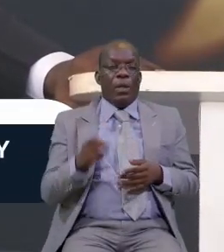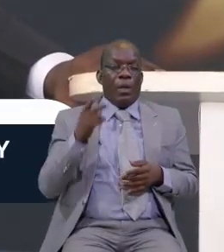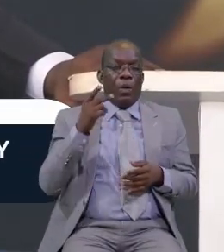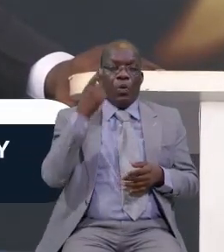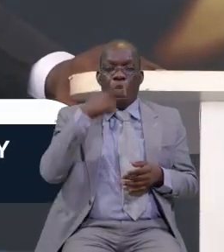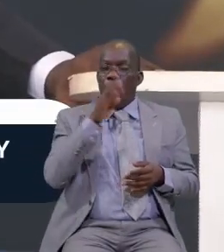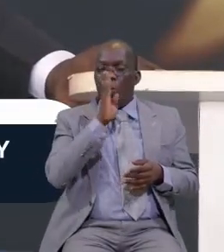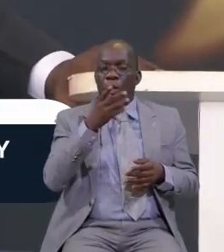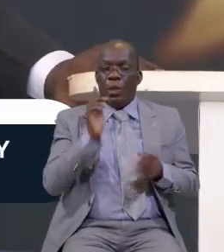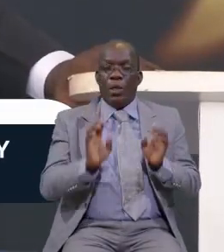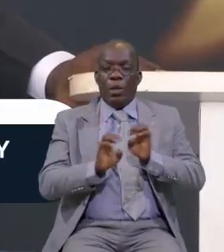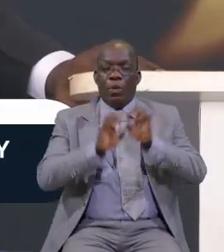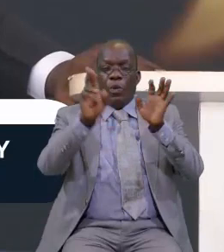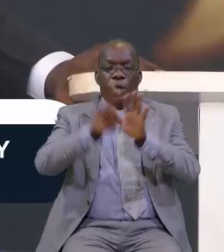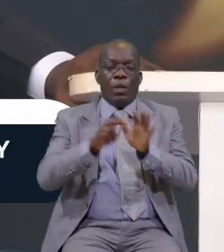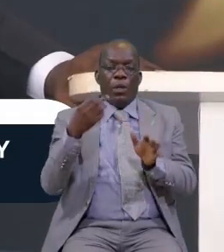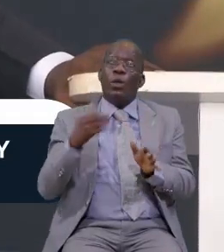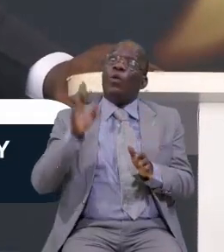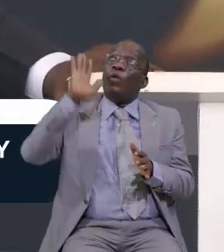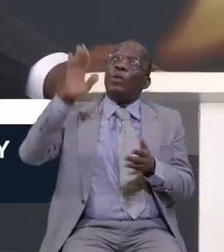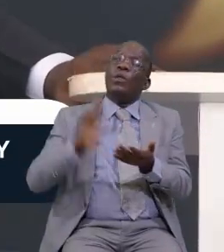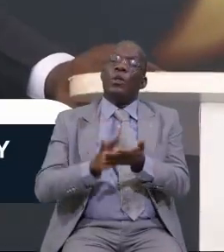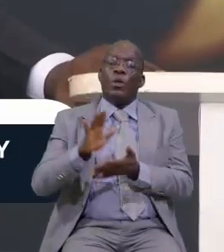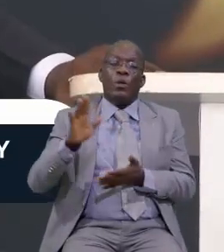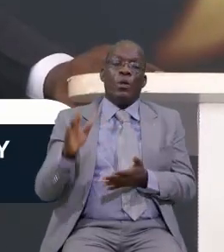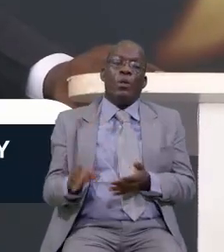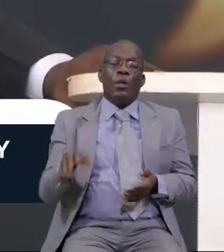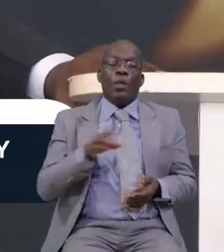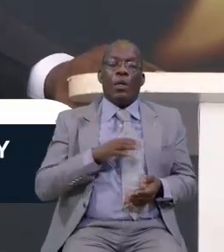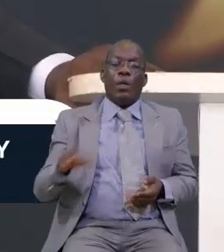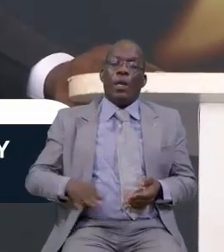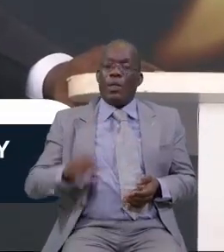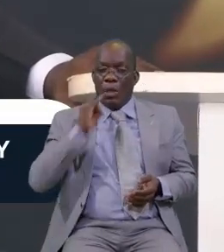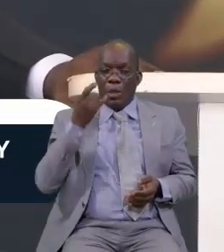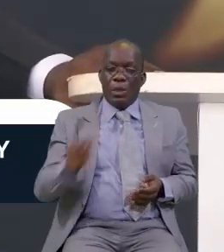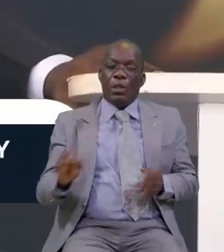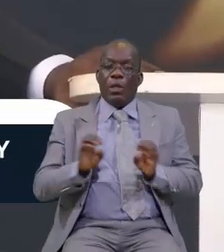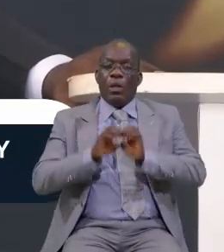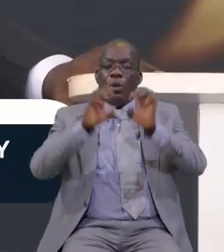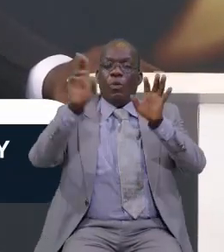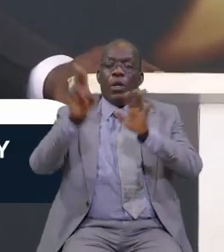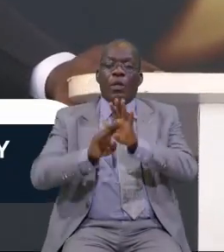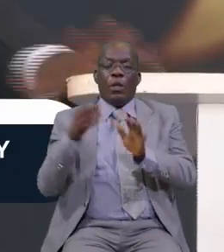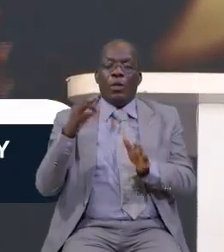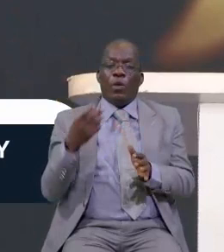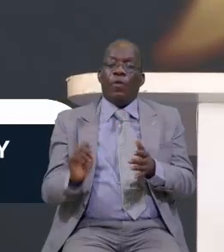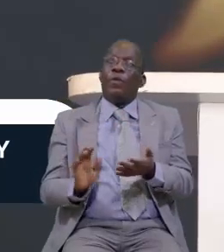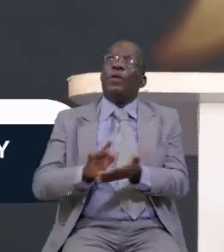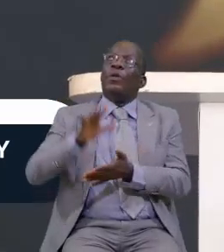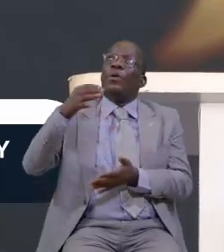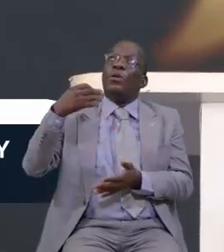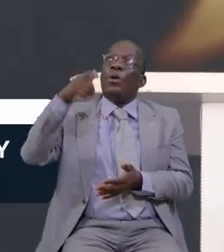glory. It says, Christ is the brightness of the glory of God and